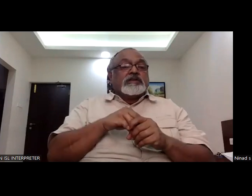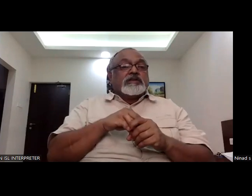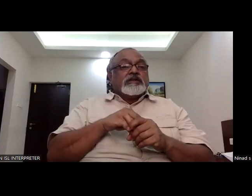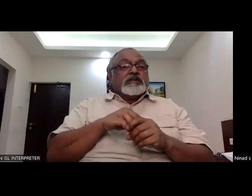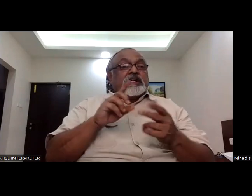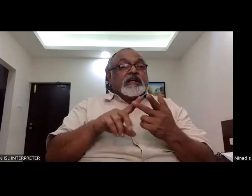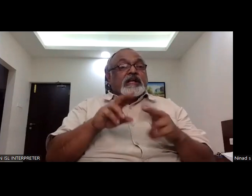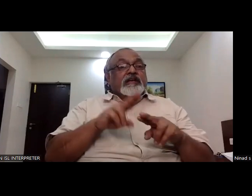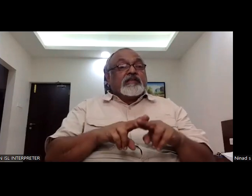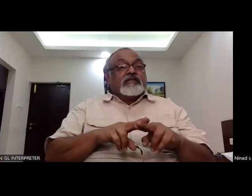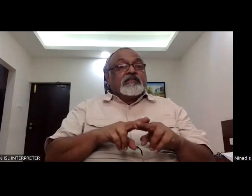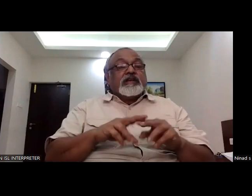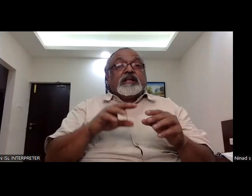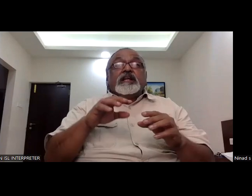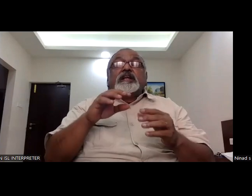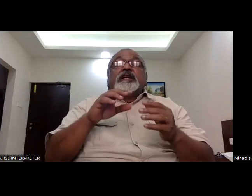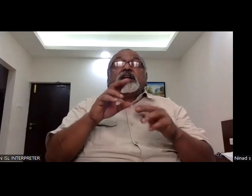not within the unit of the